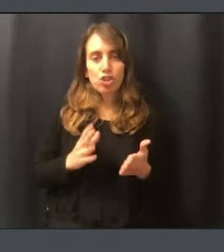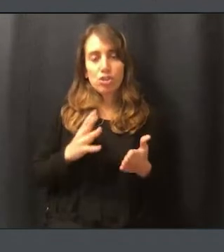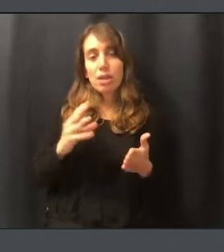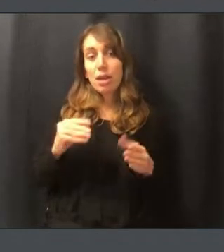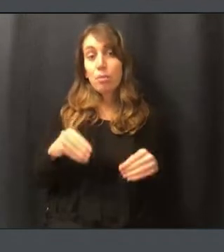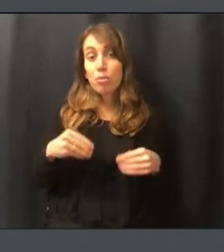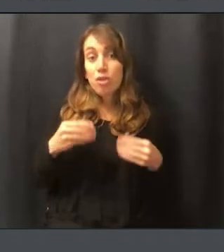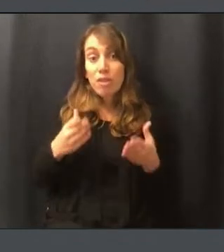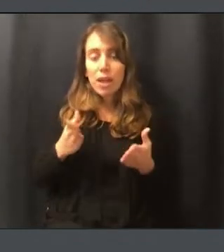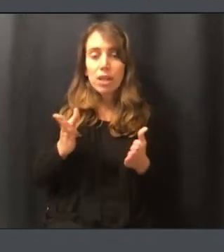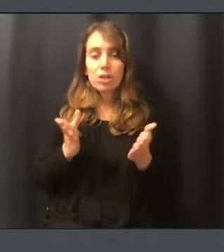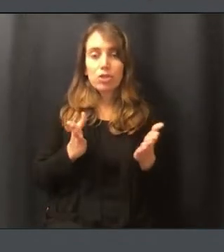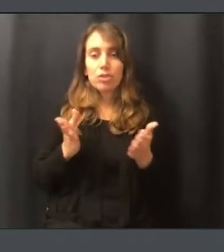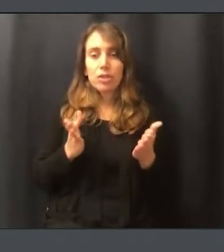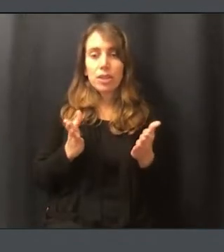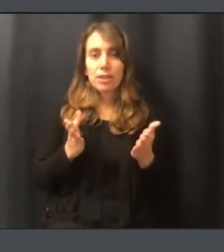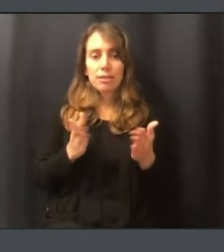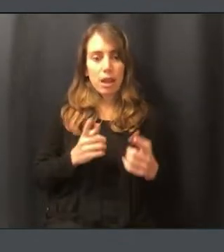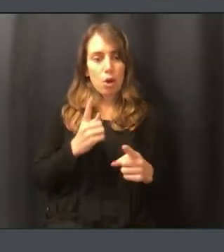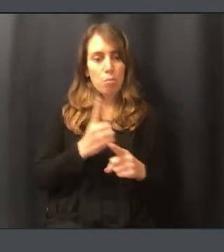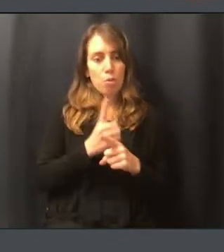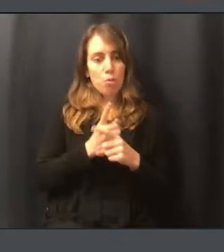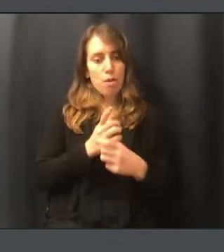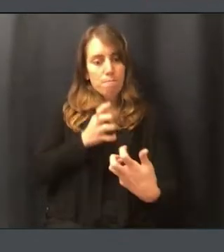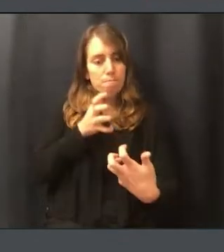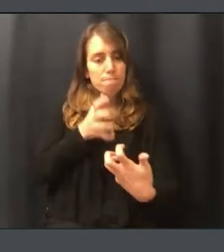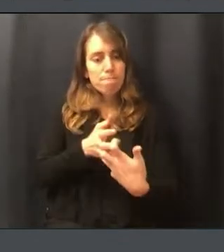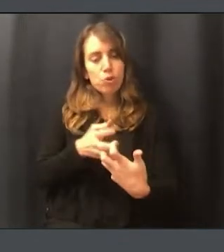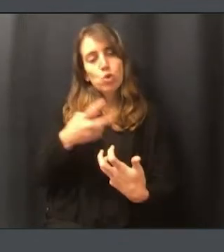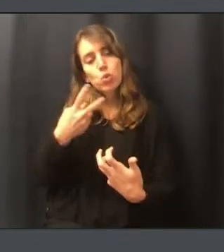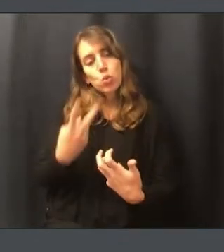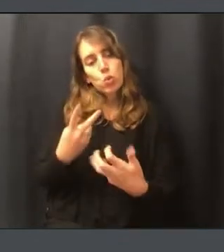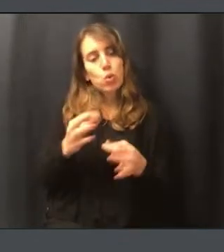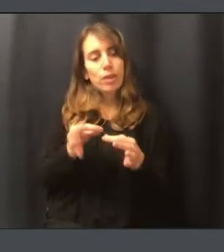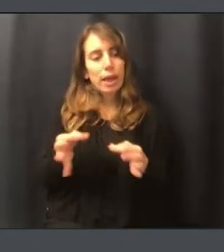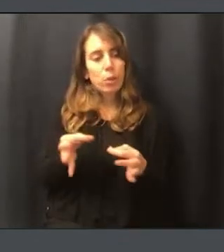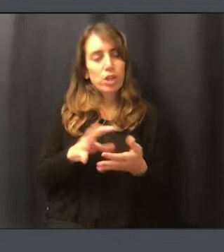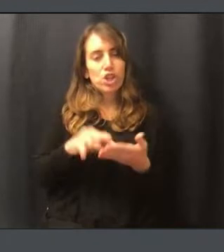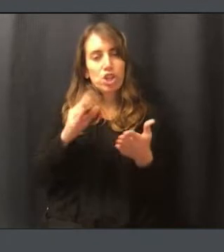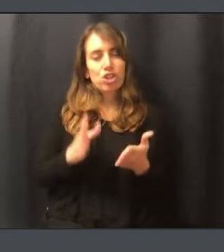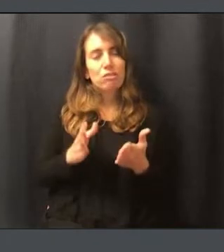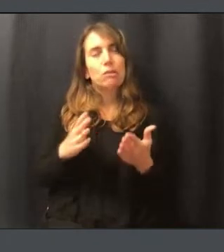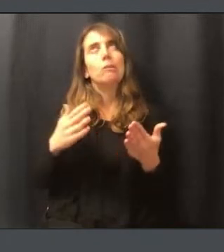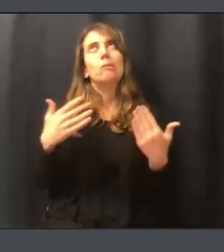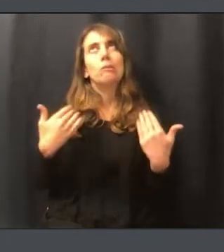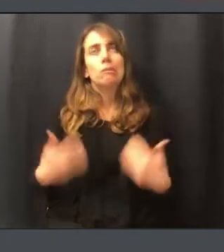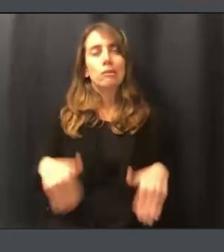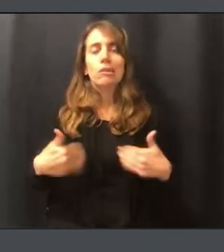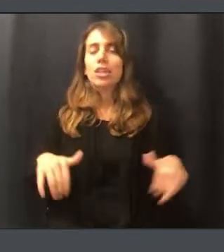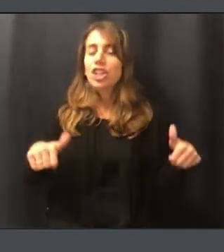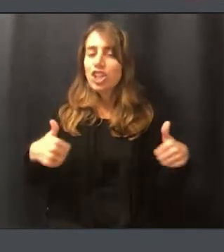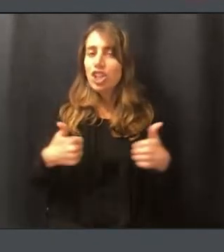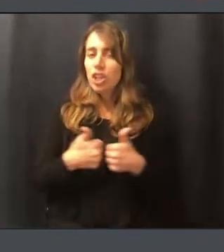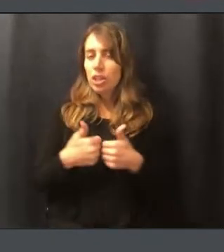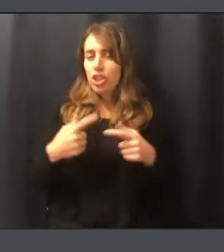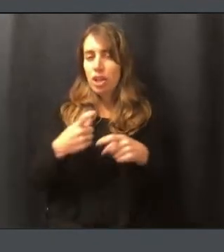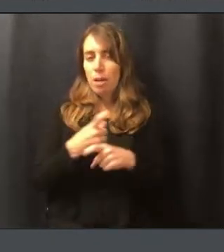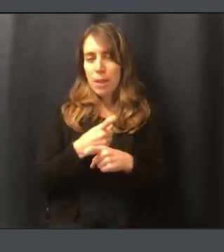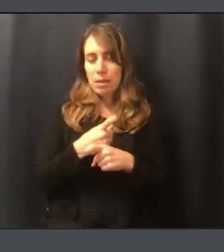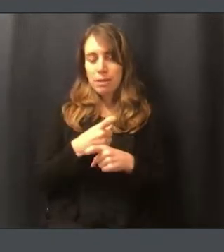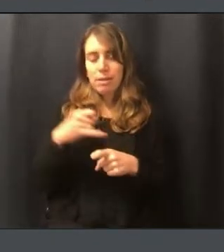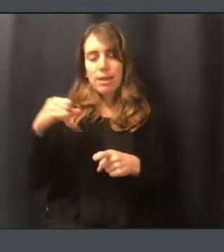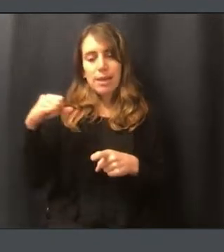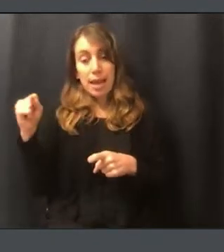providing services that are appropriate to dual language learners, it's challenging and complex, yes, but it's also,